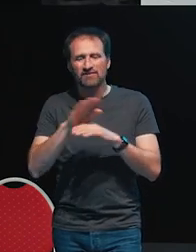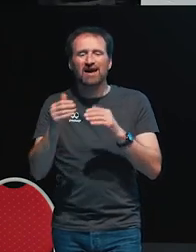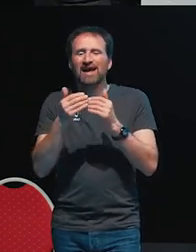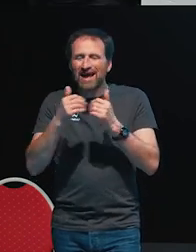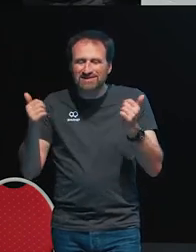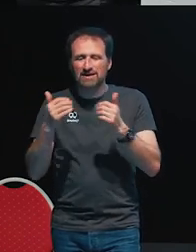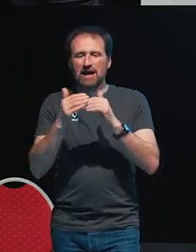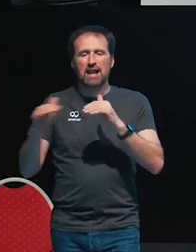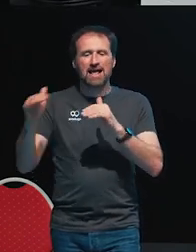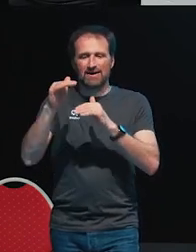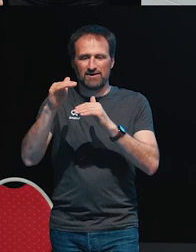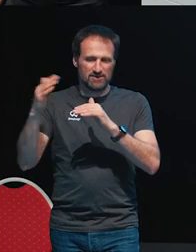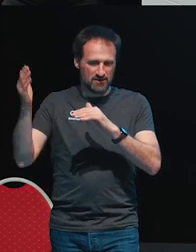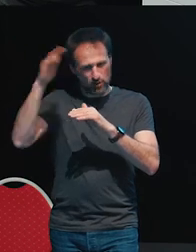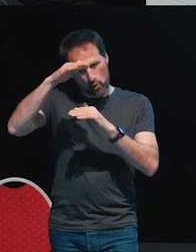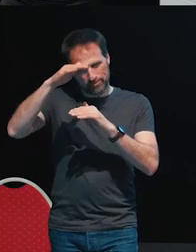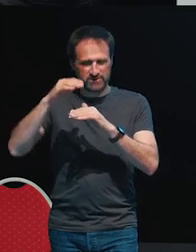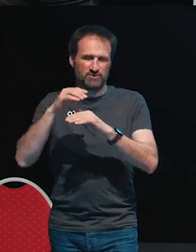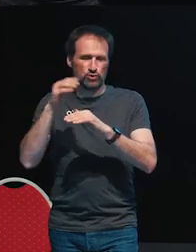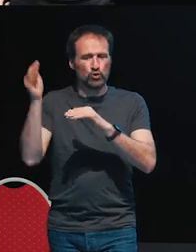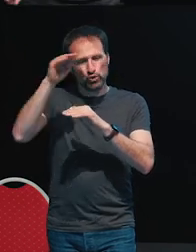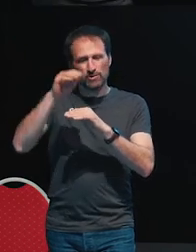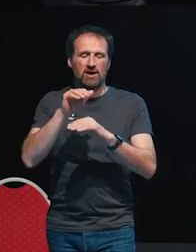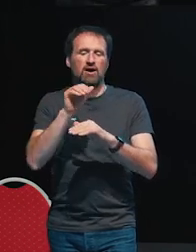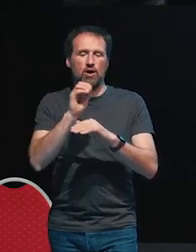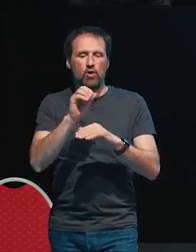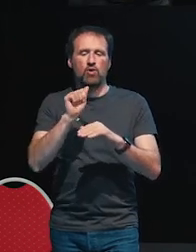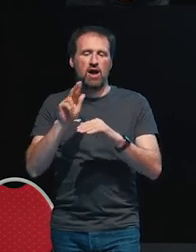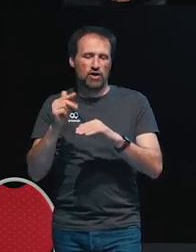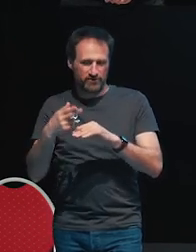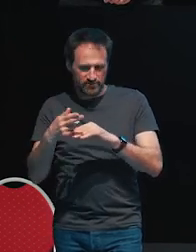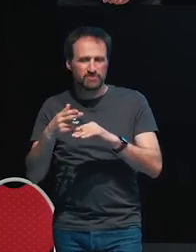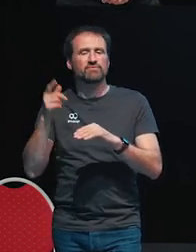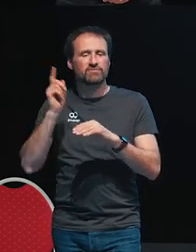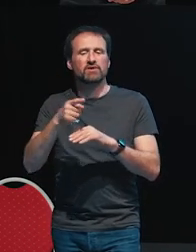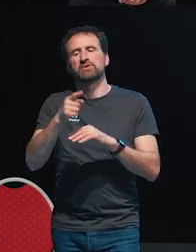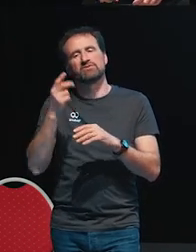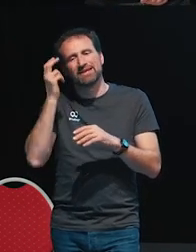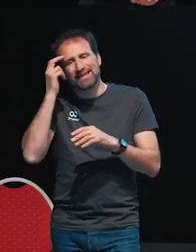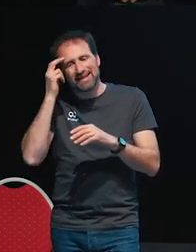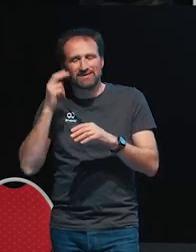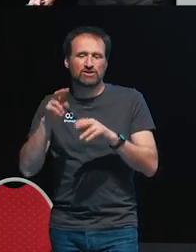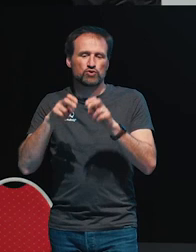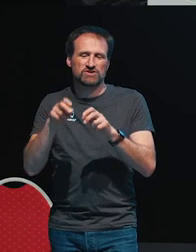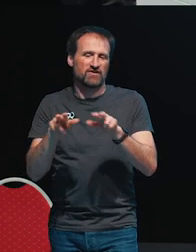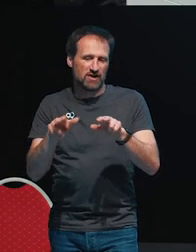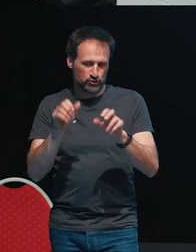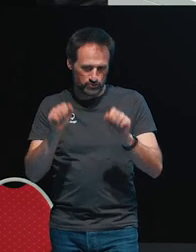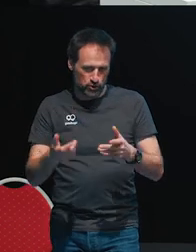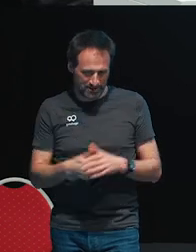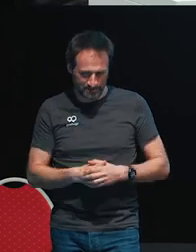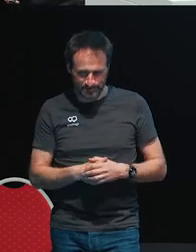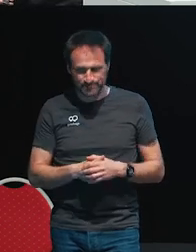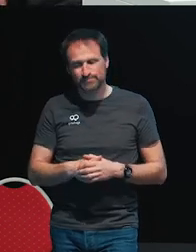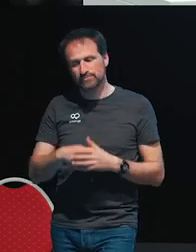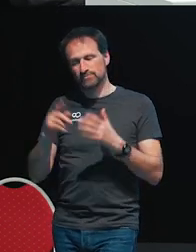top of OAuth to get easy access to user identity information if you want to. And if we have this scenario, we